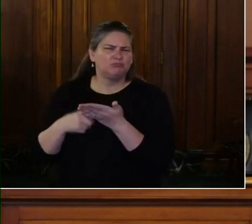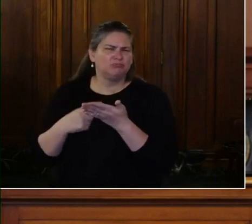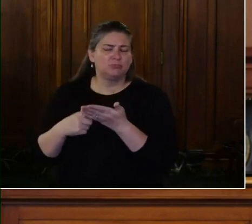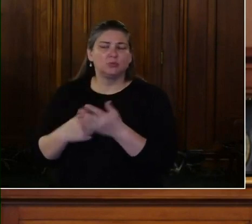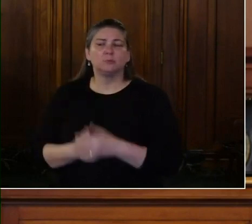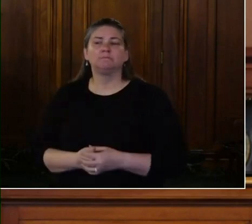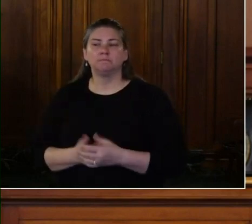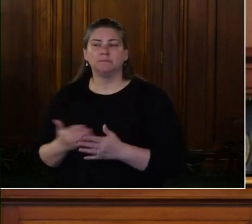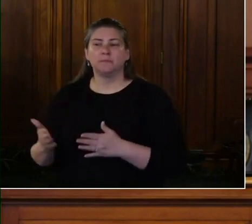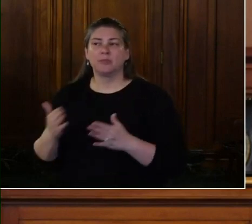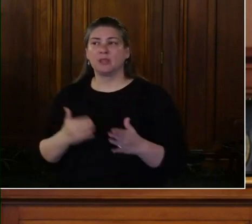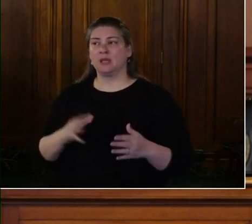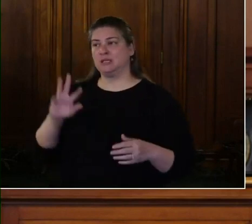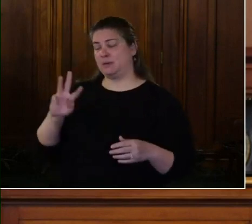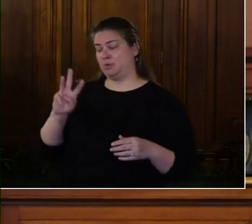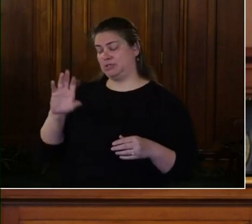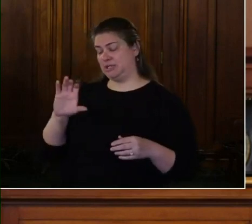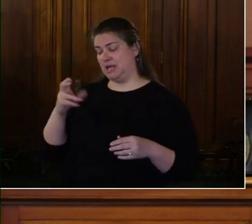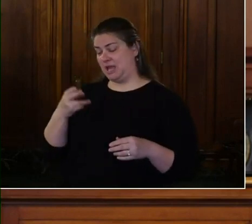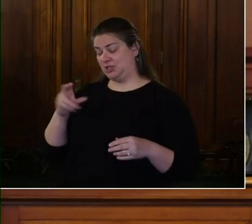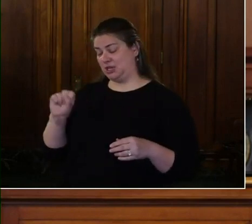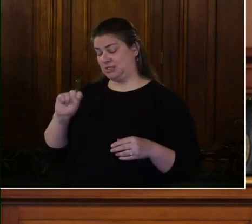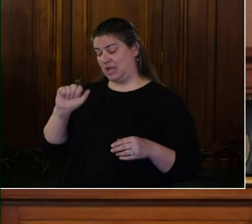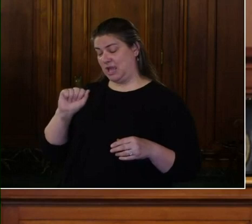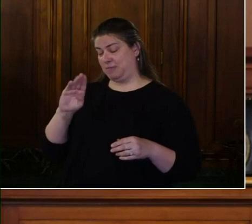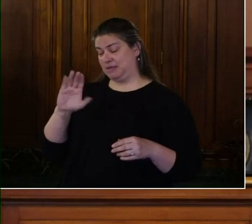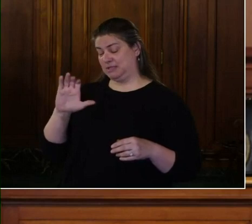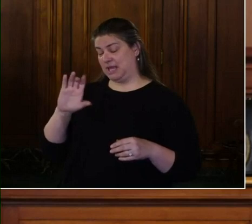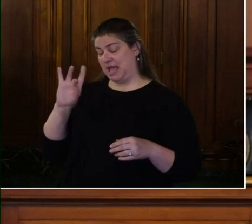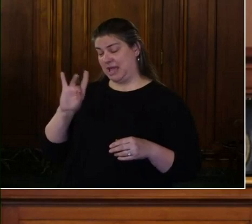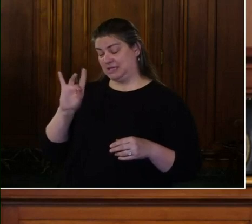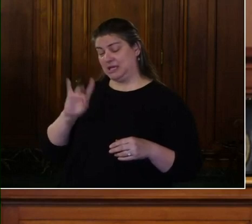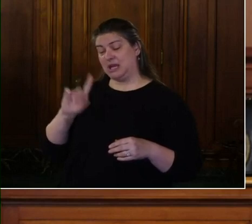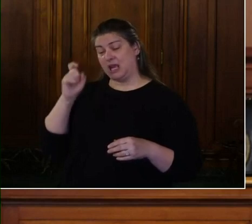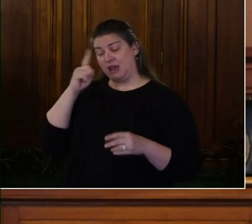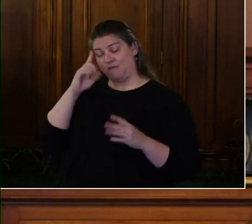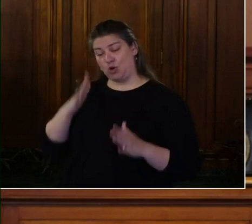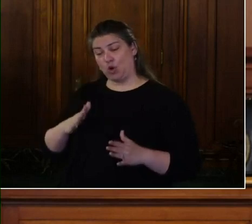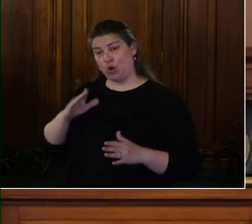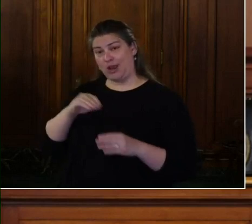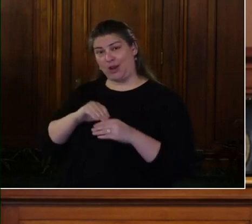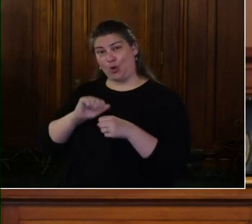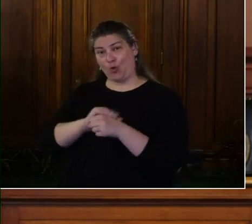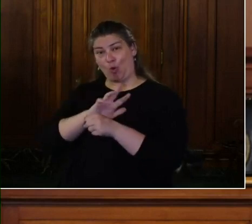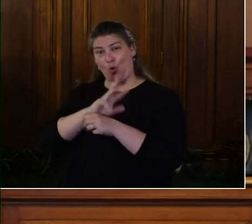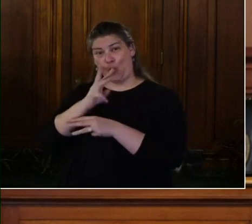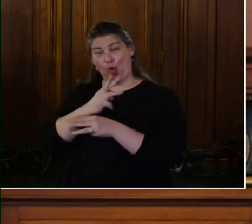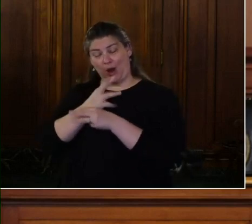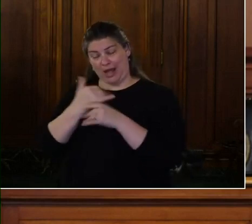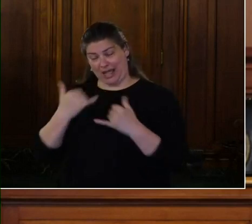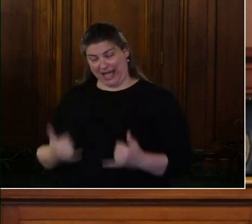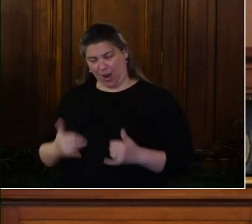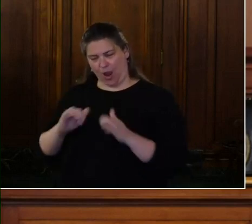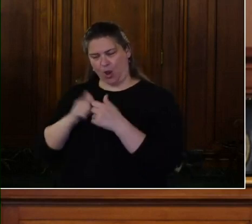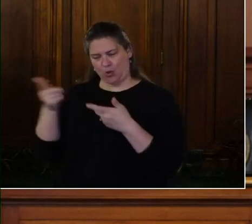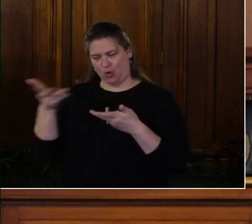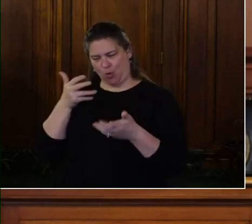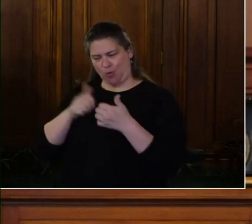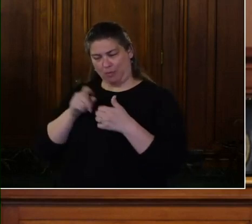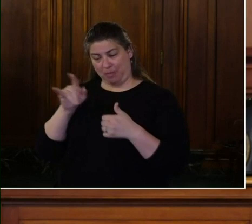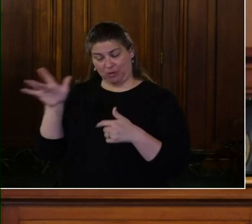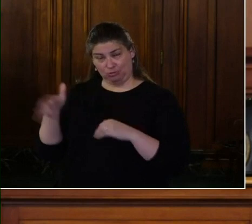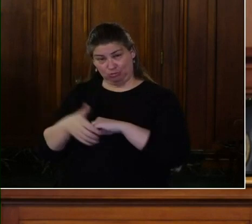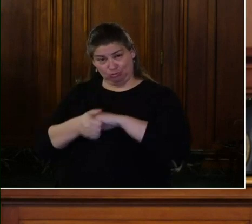from WCHS ABC 8. As a governor in the coronavirus world, how are you now interacting with the public? Are you